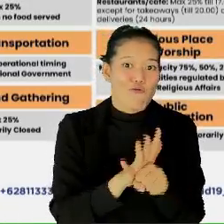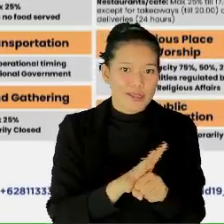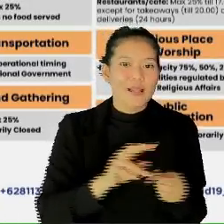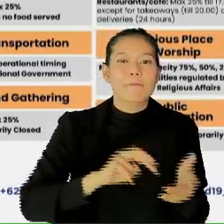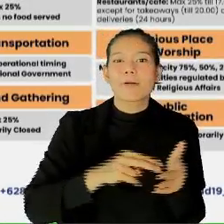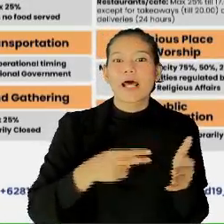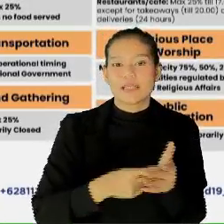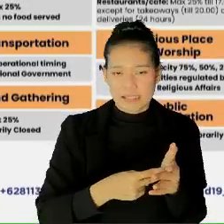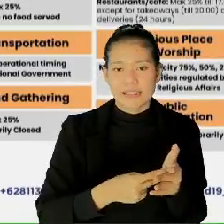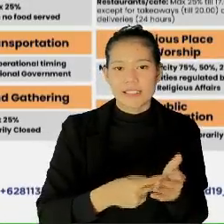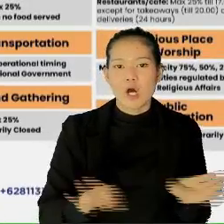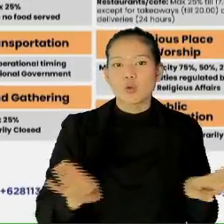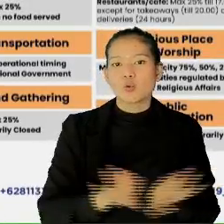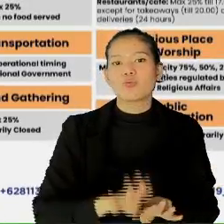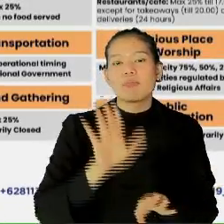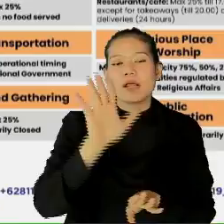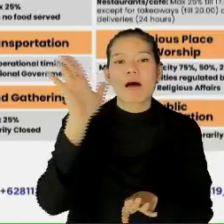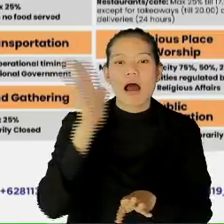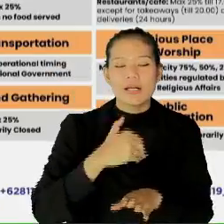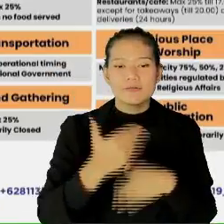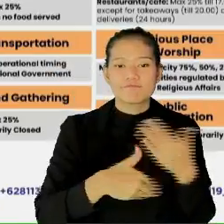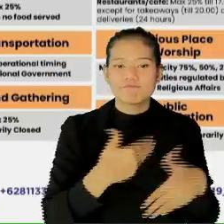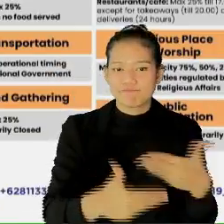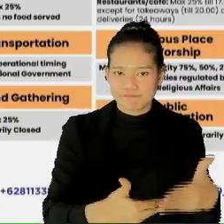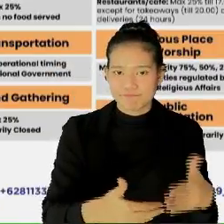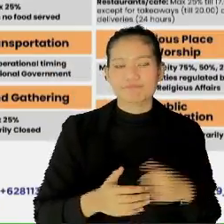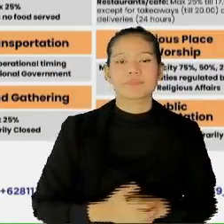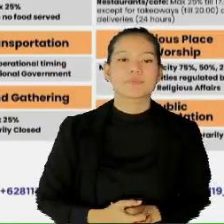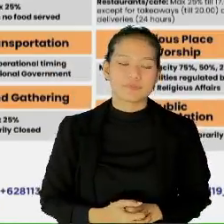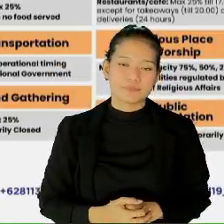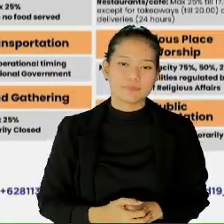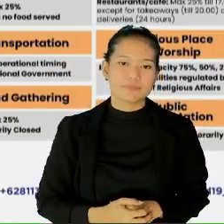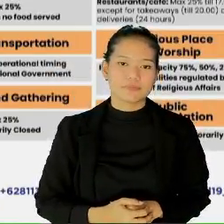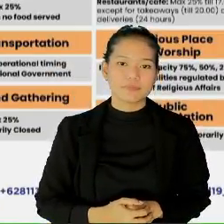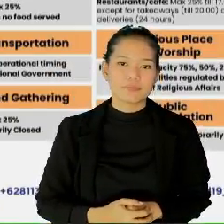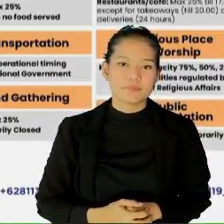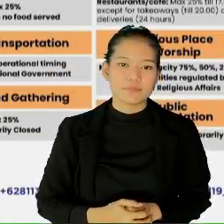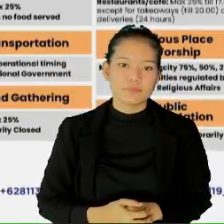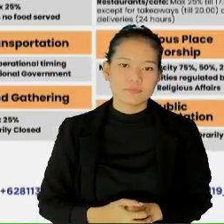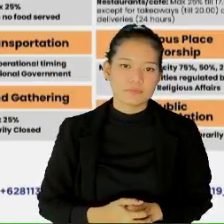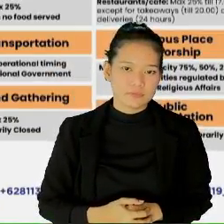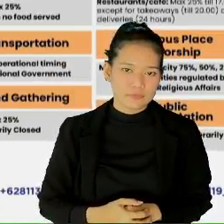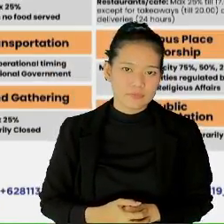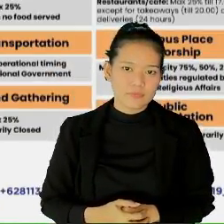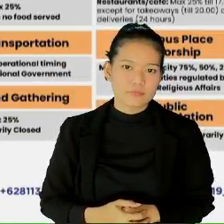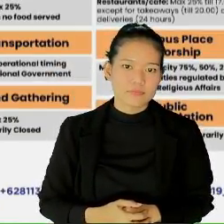adaptive to closing if a cluster of cases is found for the next 5 days. And